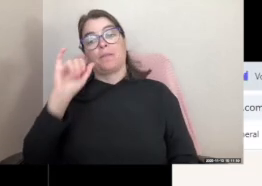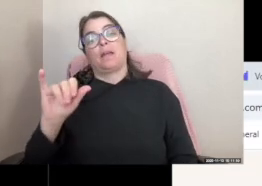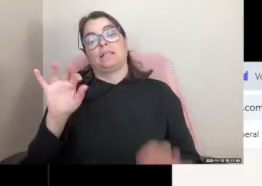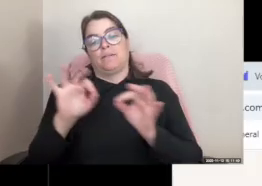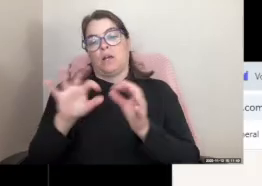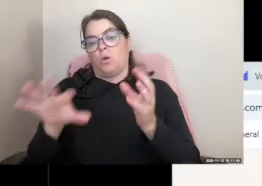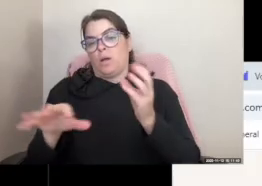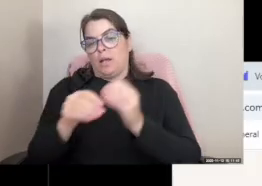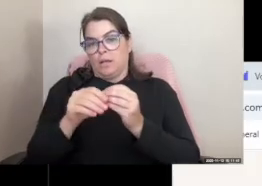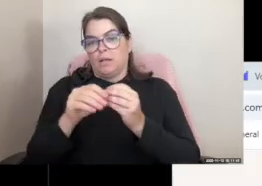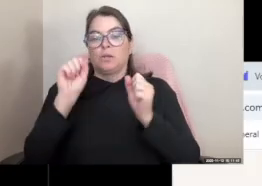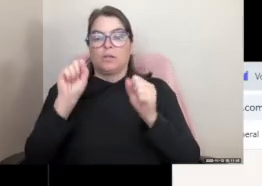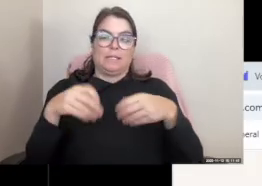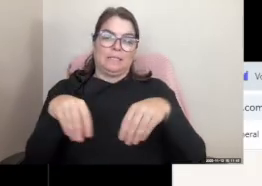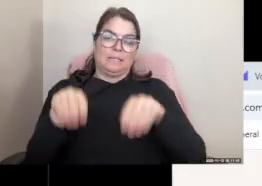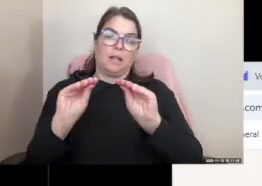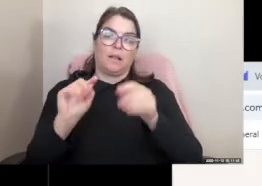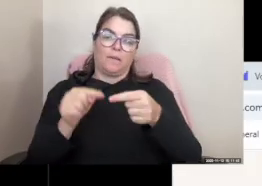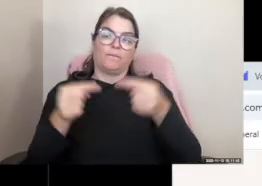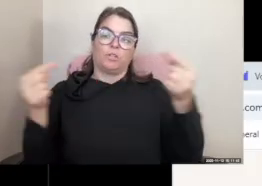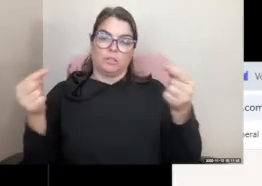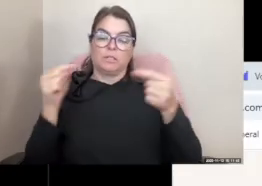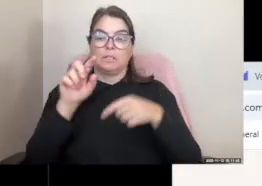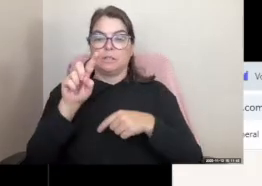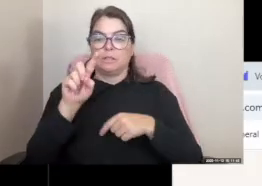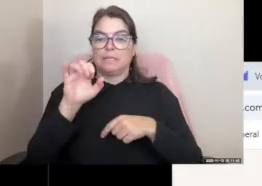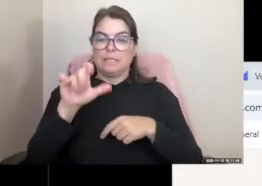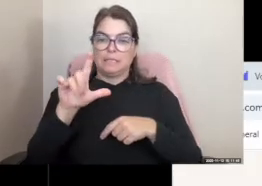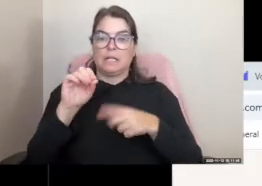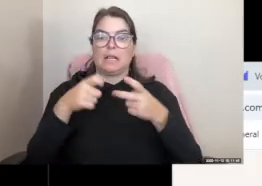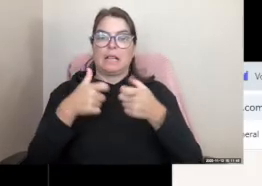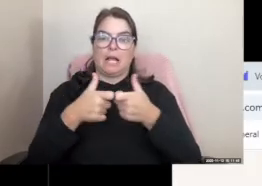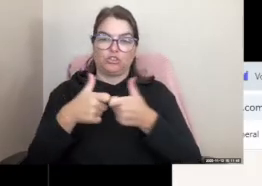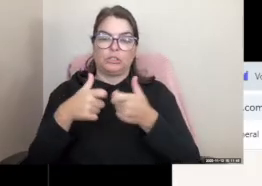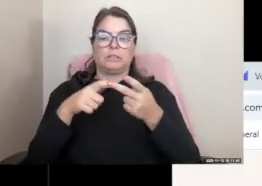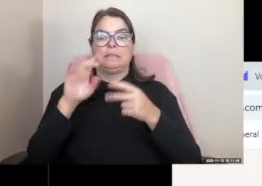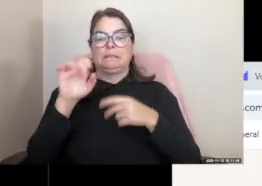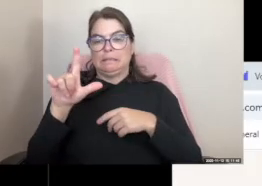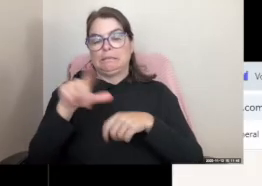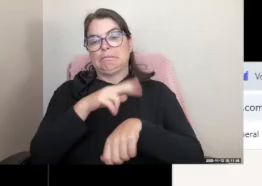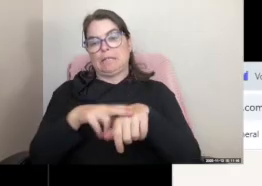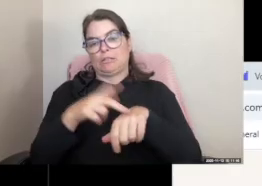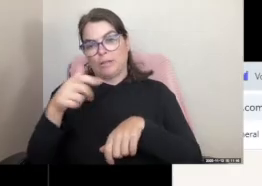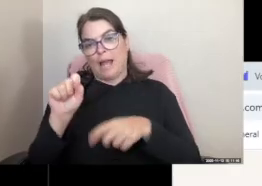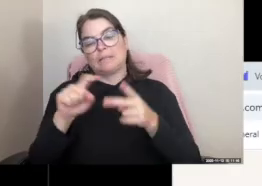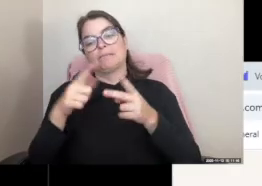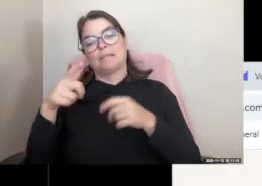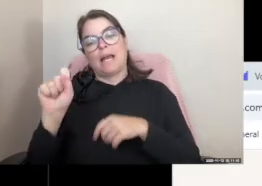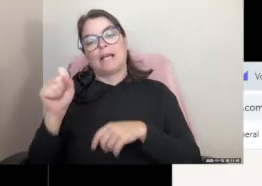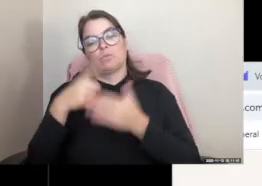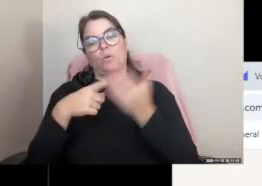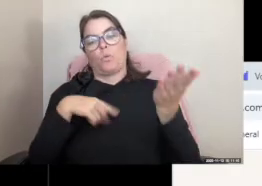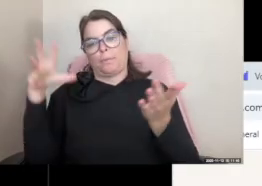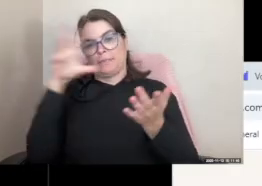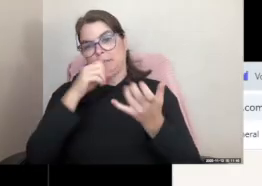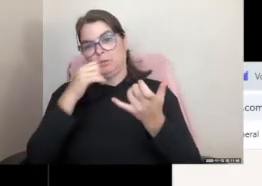is an opportunity that you cannot do with diesel and gas today. We don't take diesel and gas out of one fuel tank to the other. With electricity, we can move it